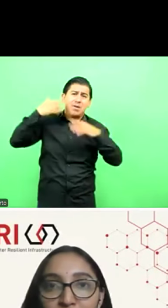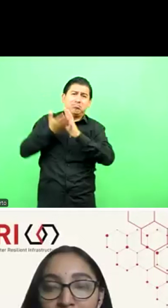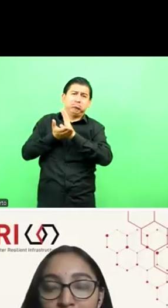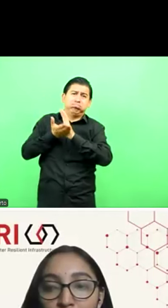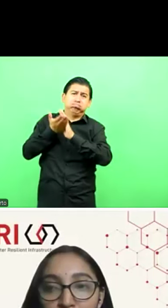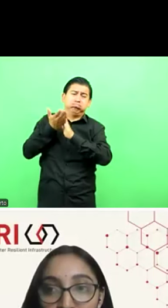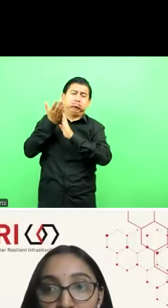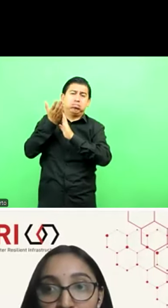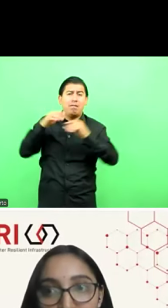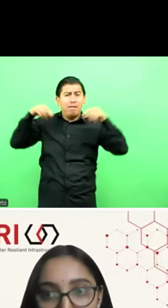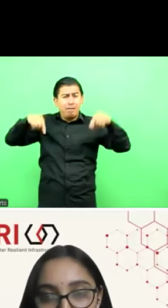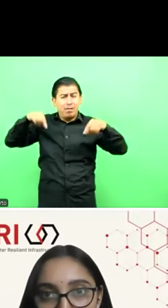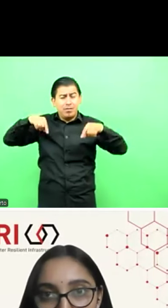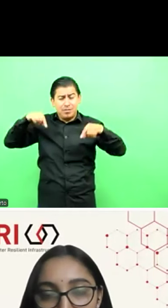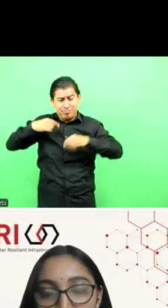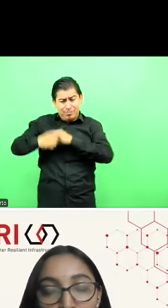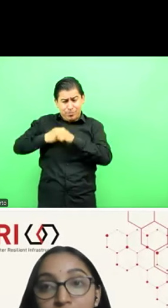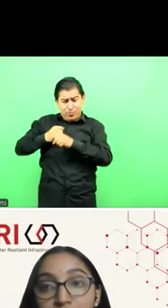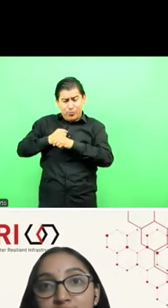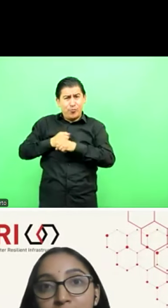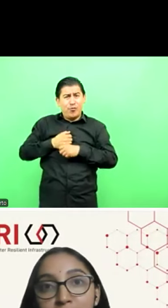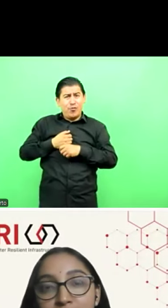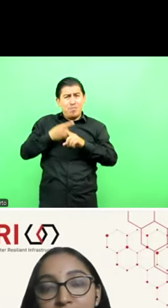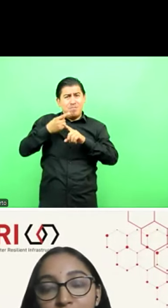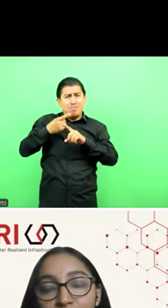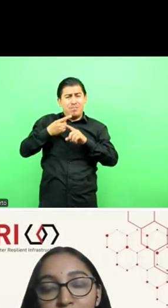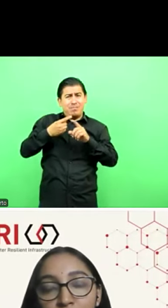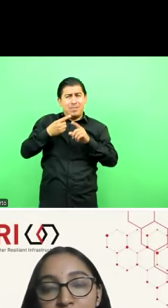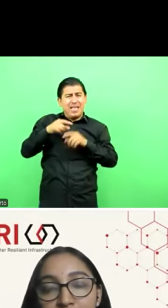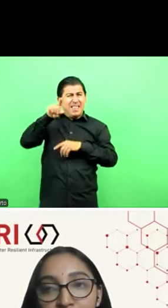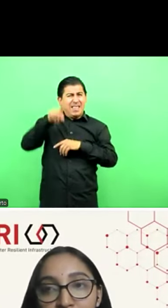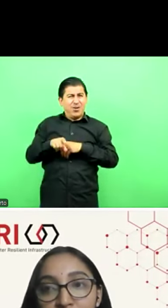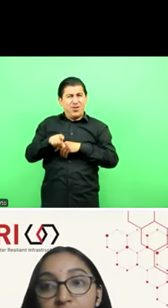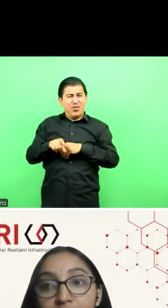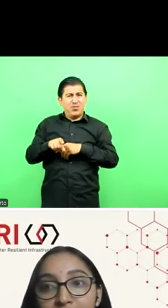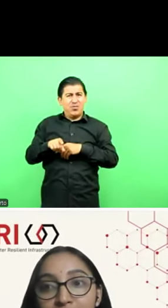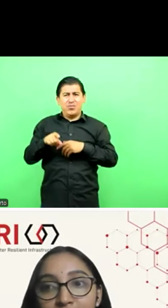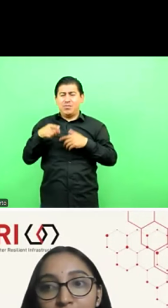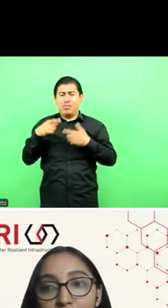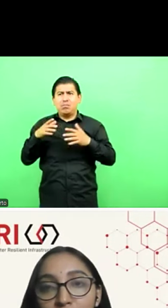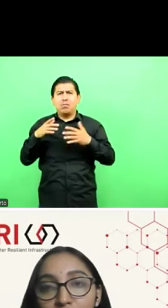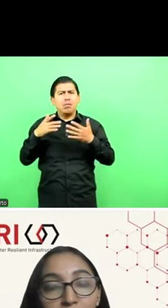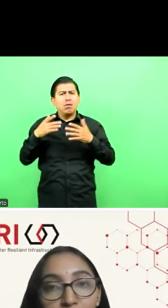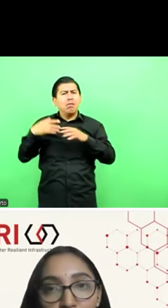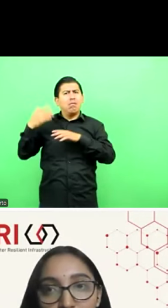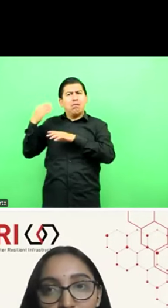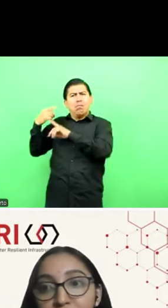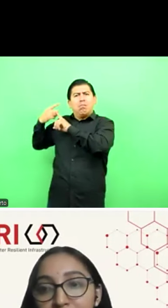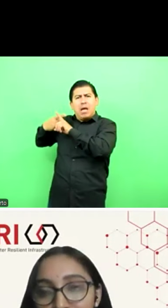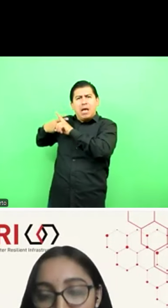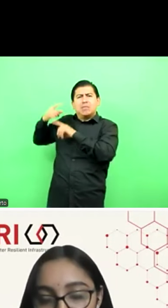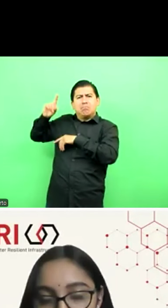consecutive month of record high temperature, also surpassing the 1.75 degree border of pre-industrial